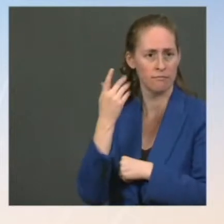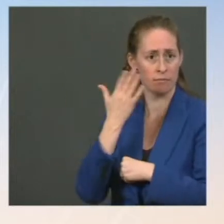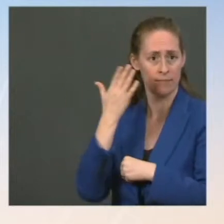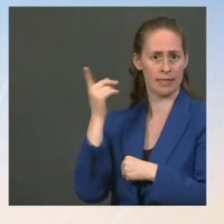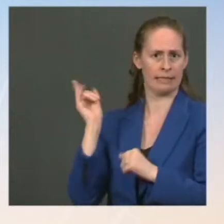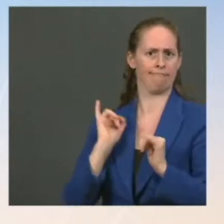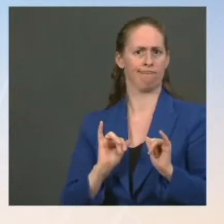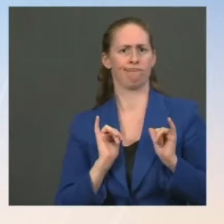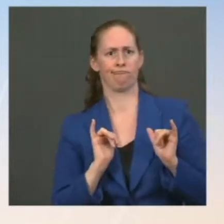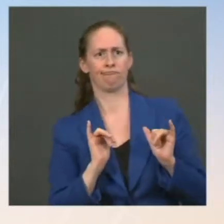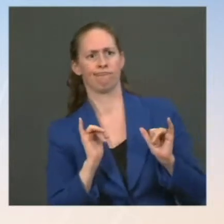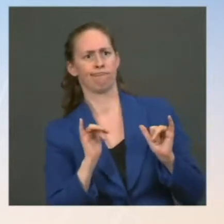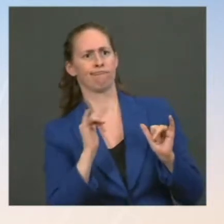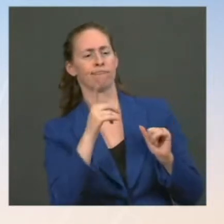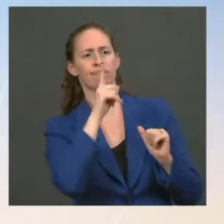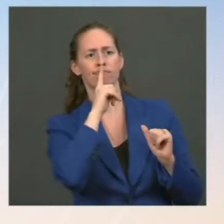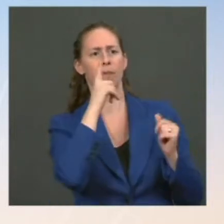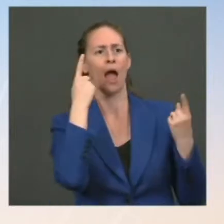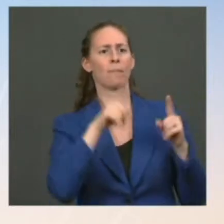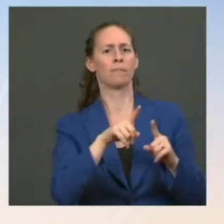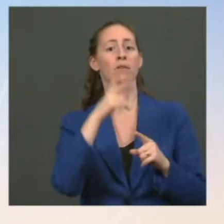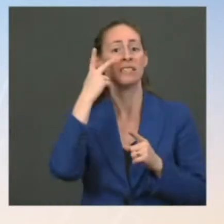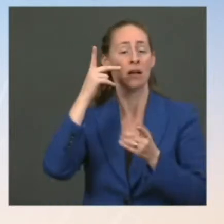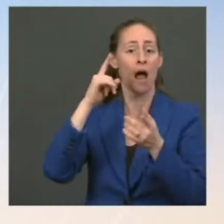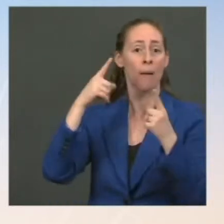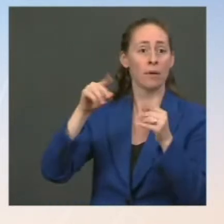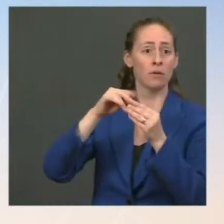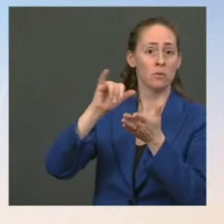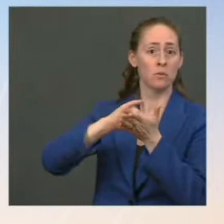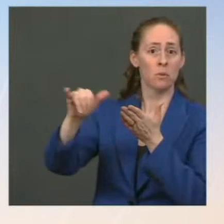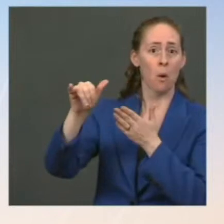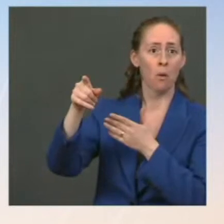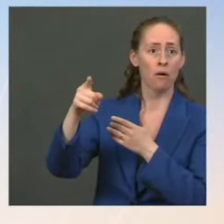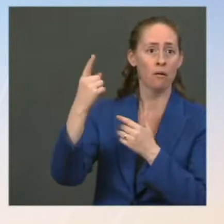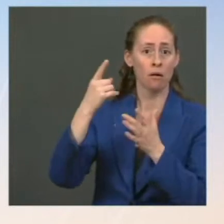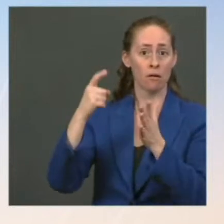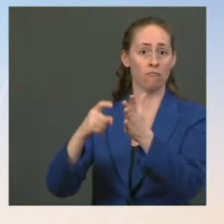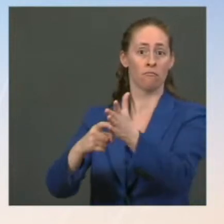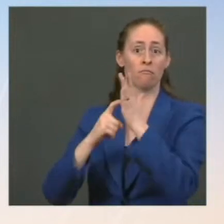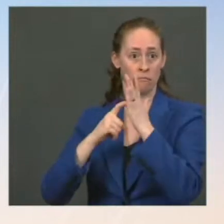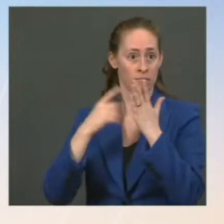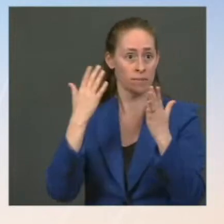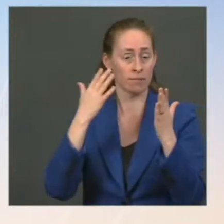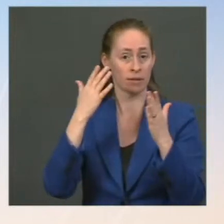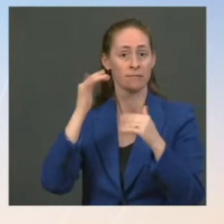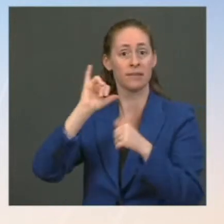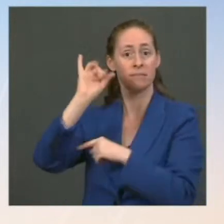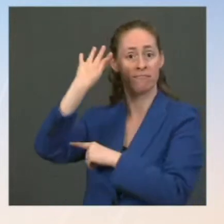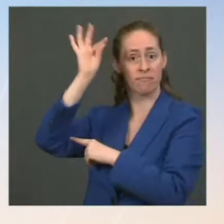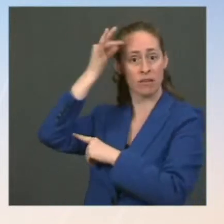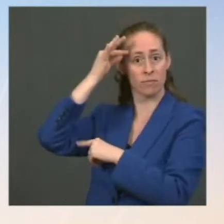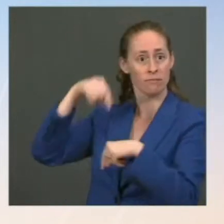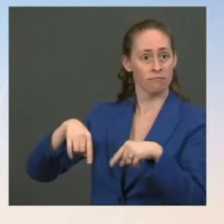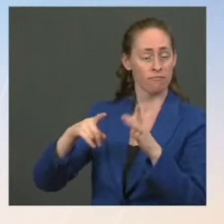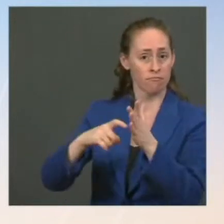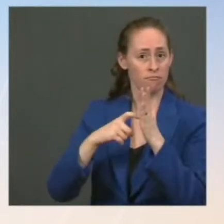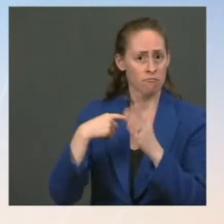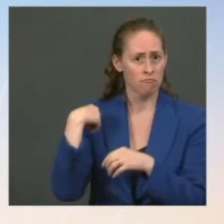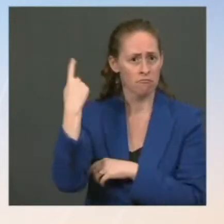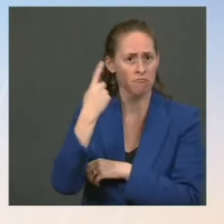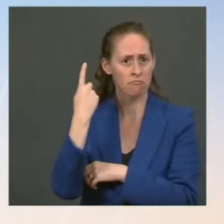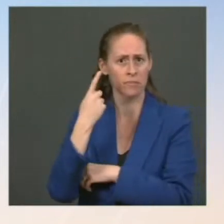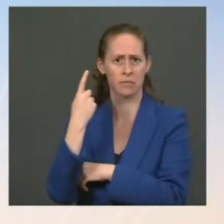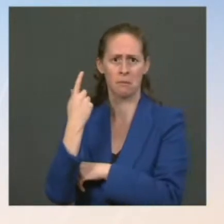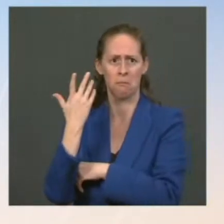New York mandates as it's drawing up its own federal version of them, and if there's any surprise by the number of people who